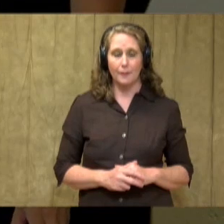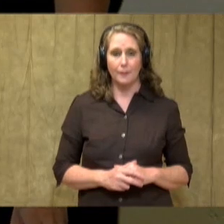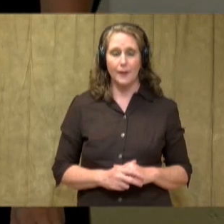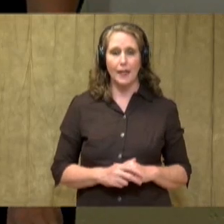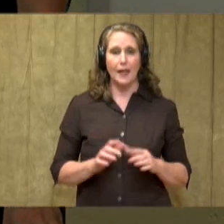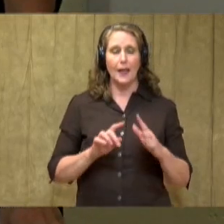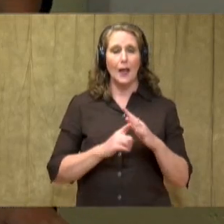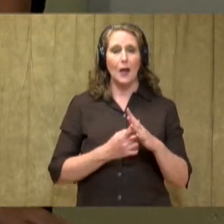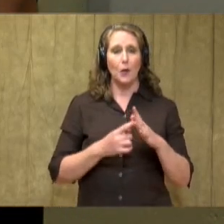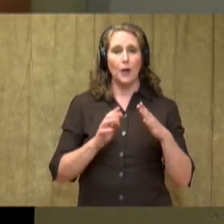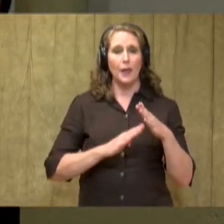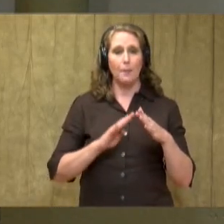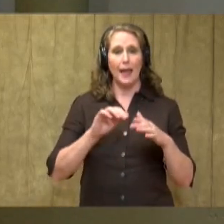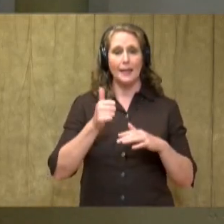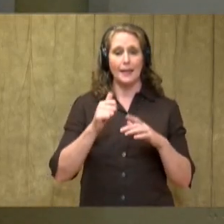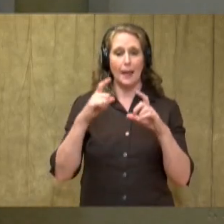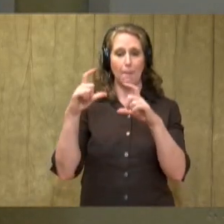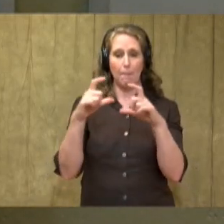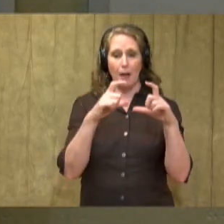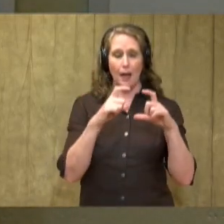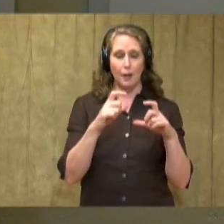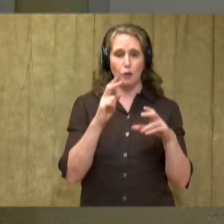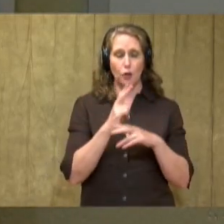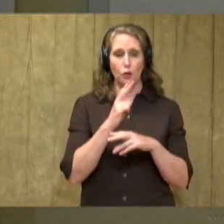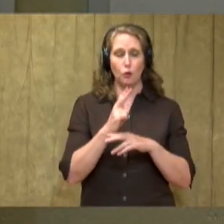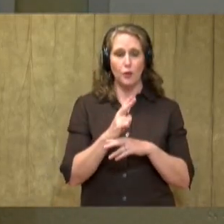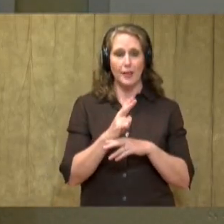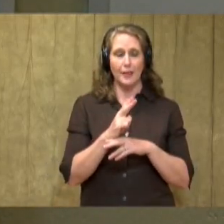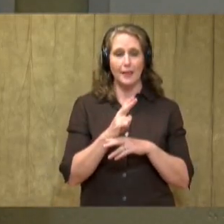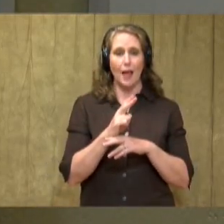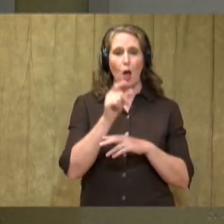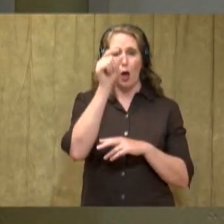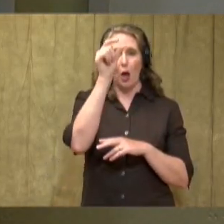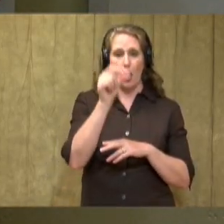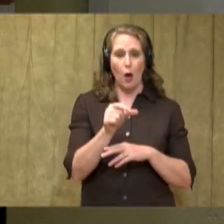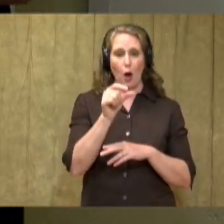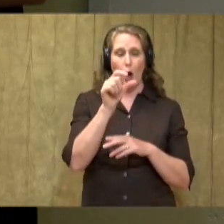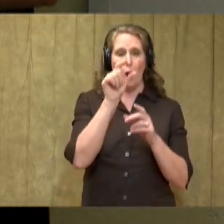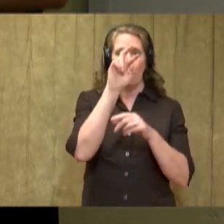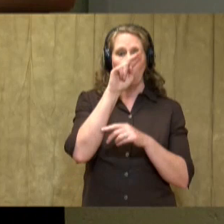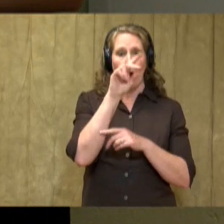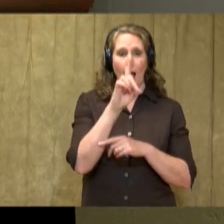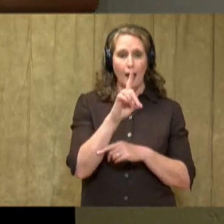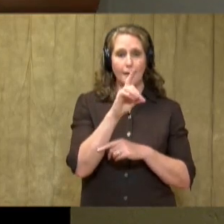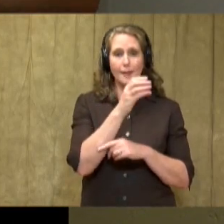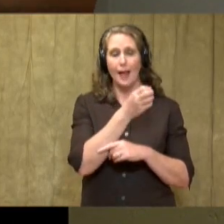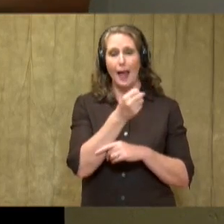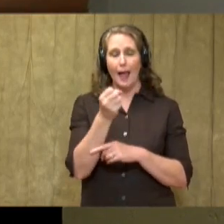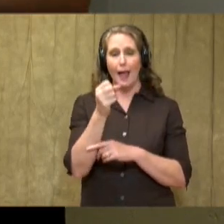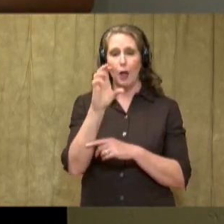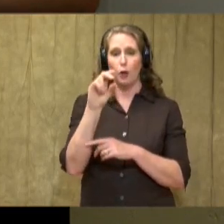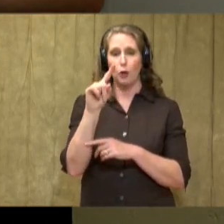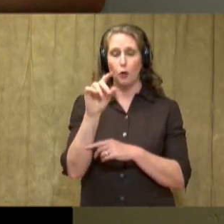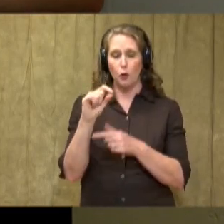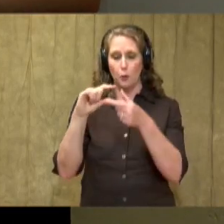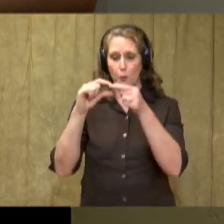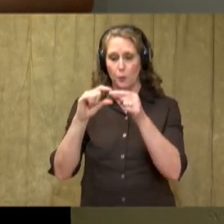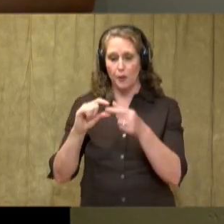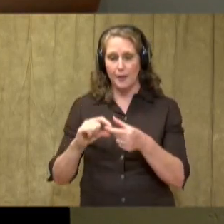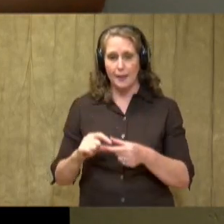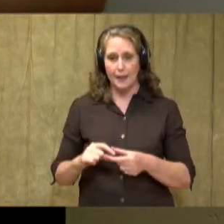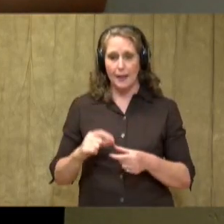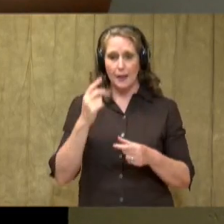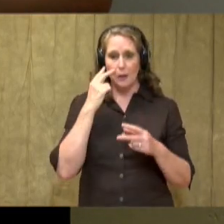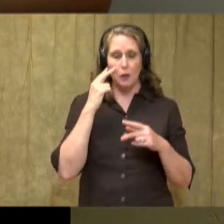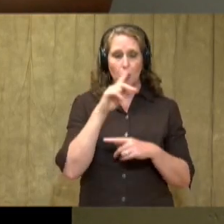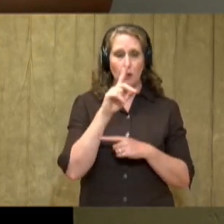Let's start with the base 10 blocks using our rods and cubes. So you look at the problem and